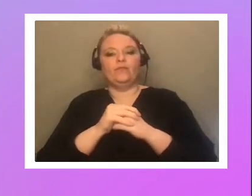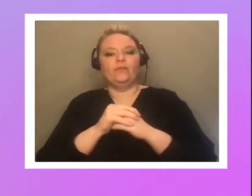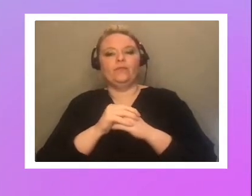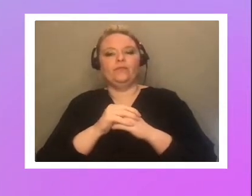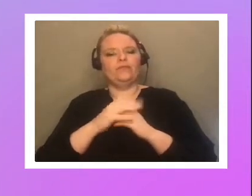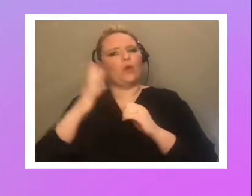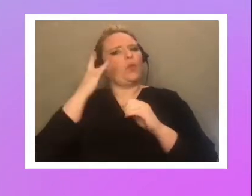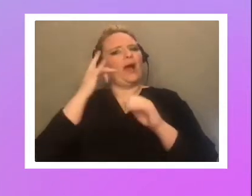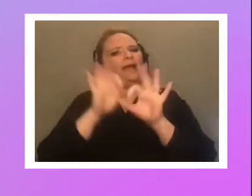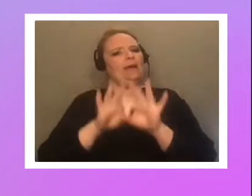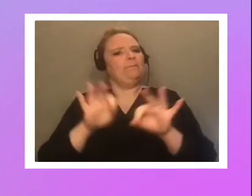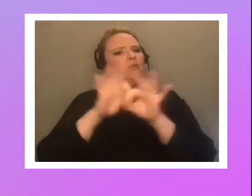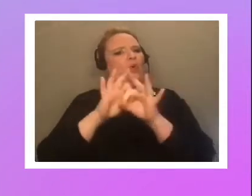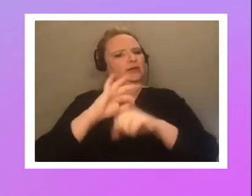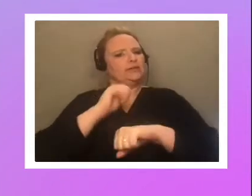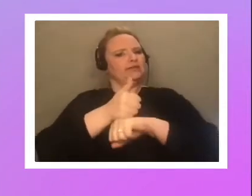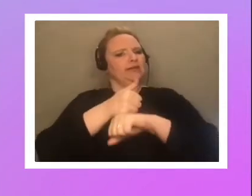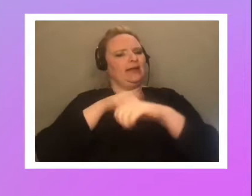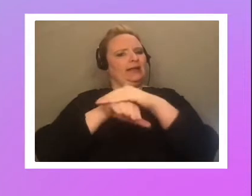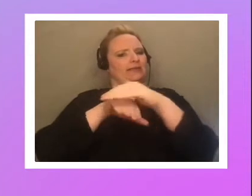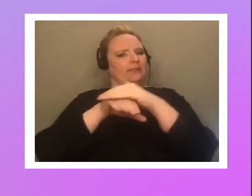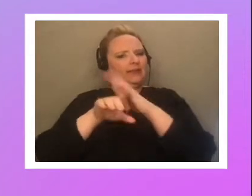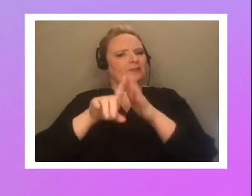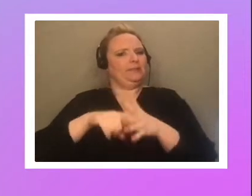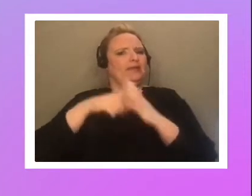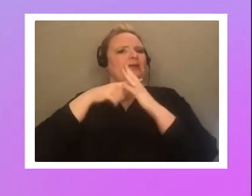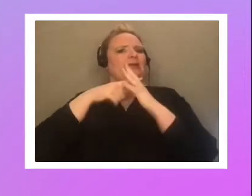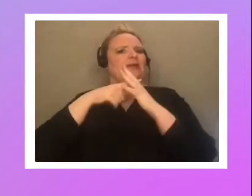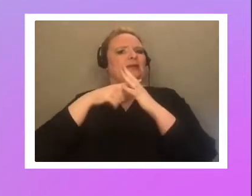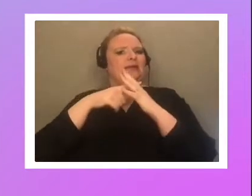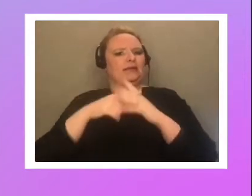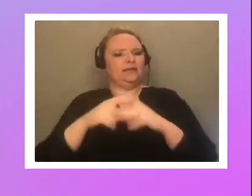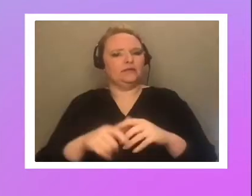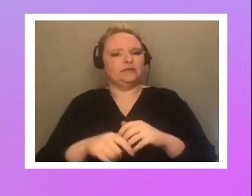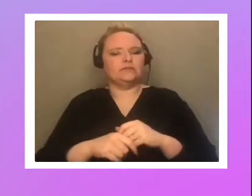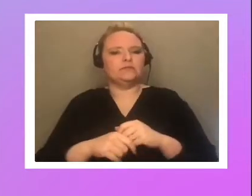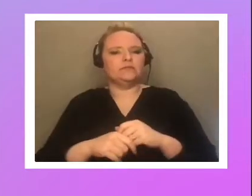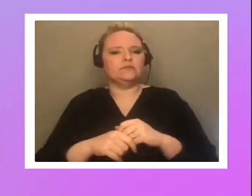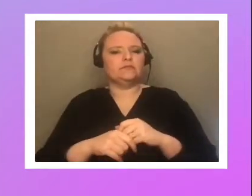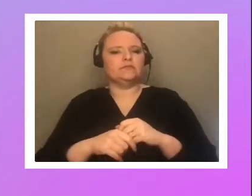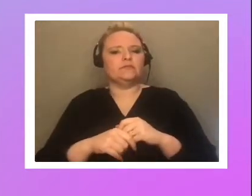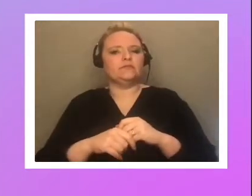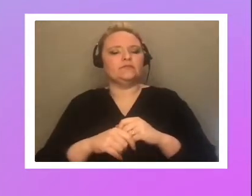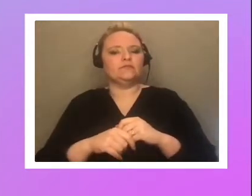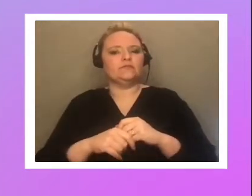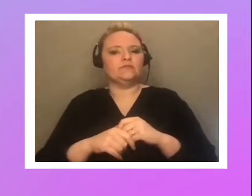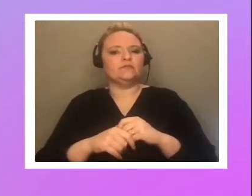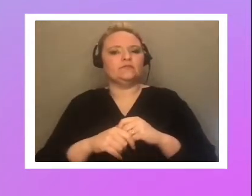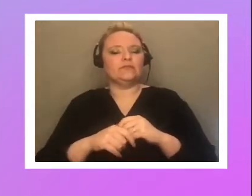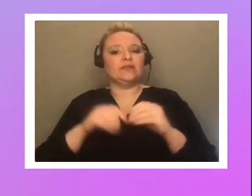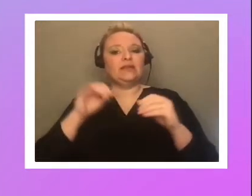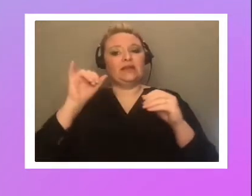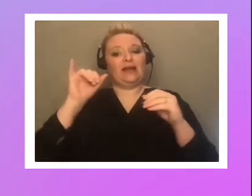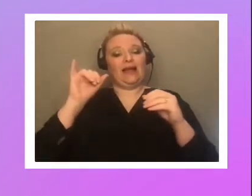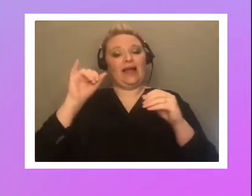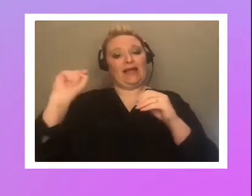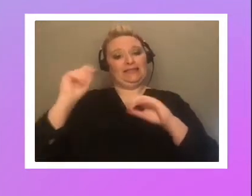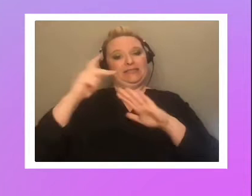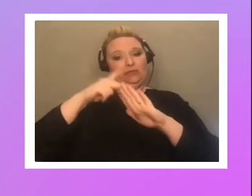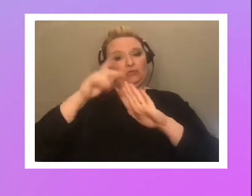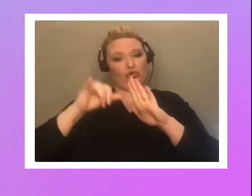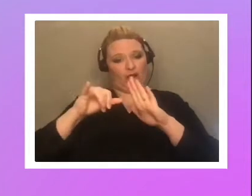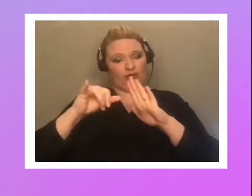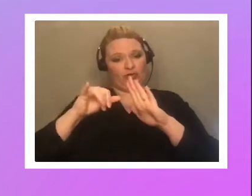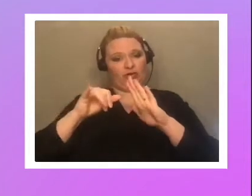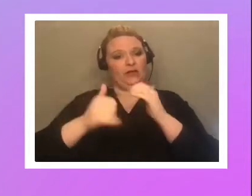Why do you build in accessibility from the start? When it comes to IT projects, the